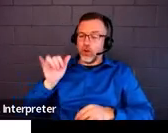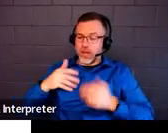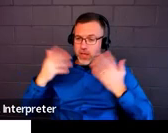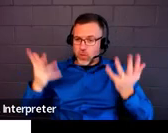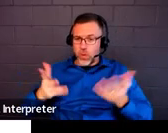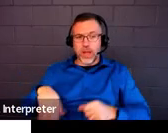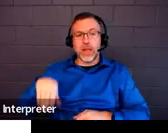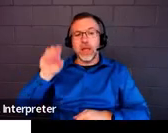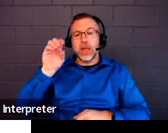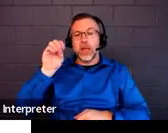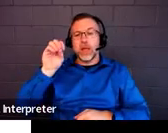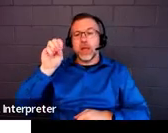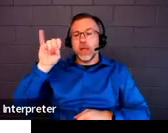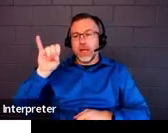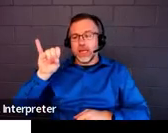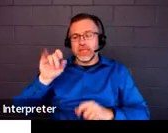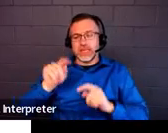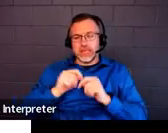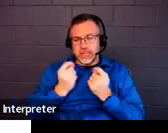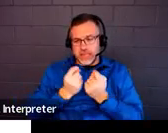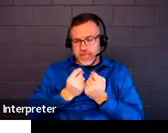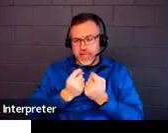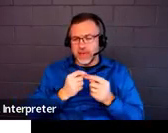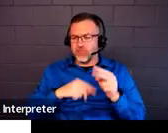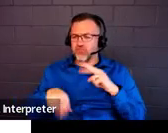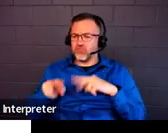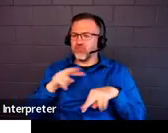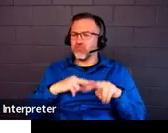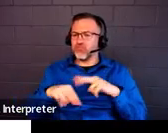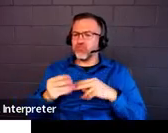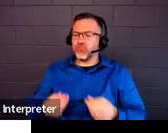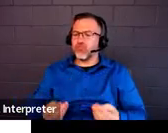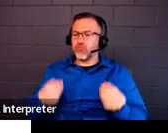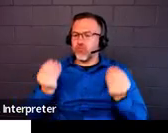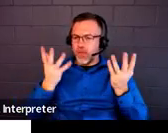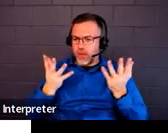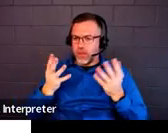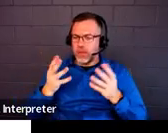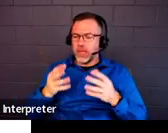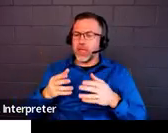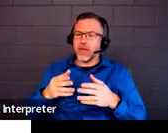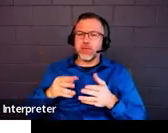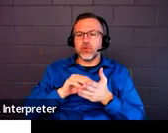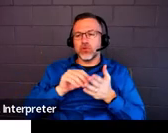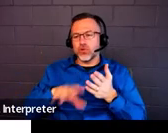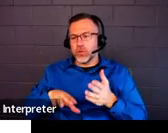the participation of eligible students from spring 2022.